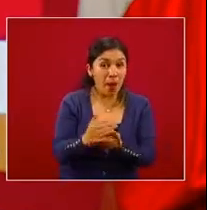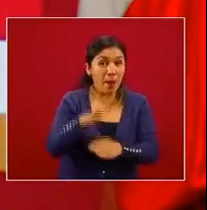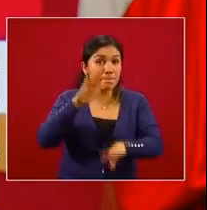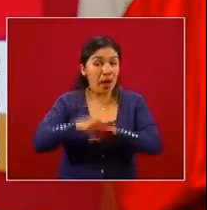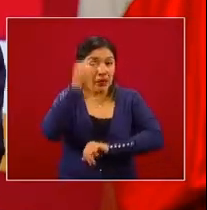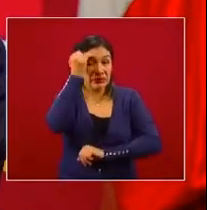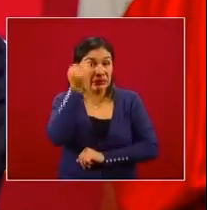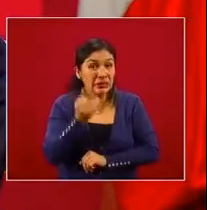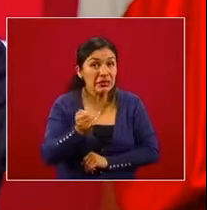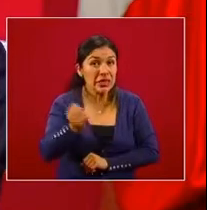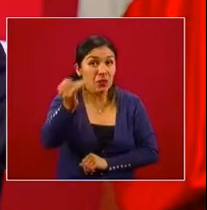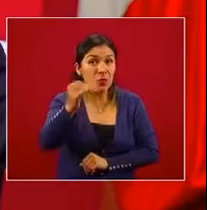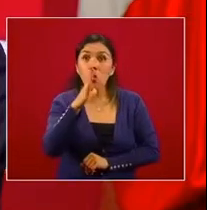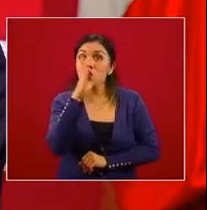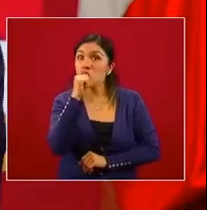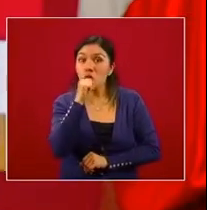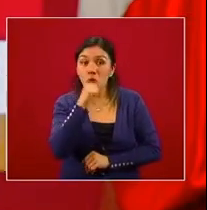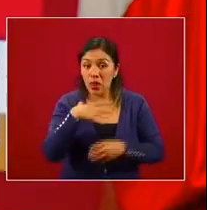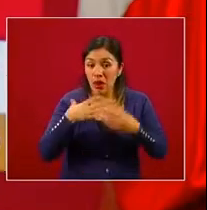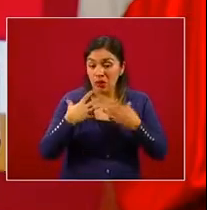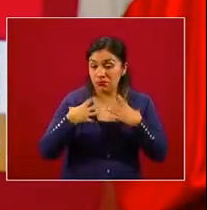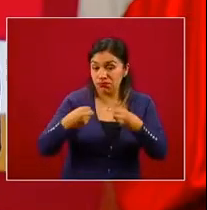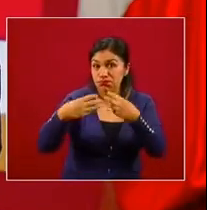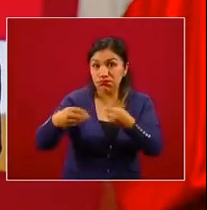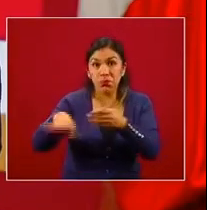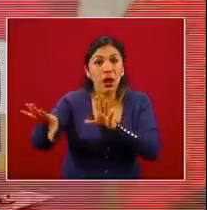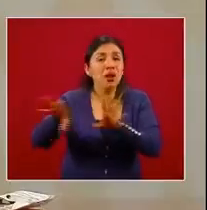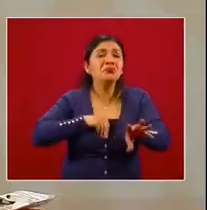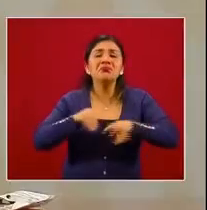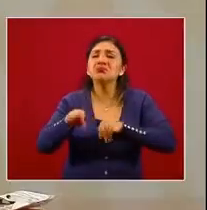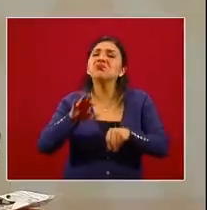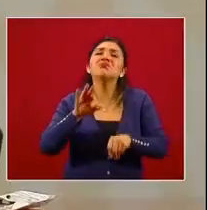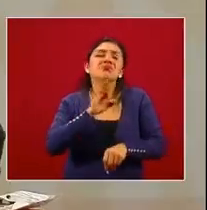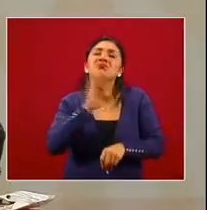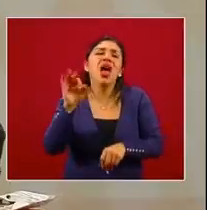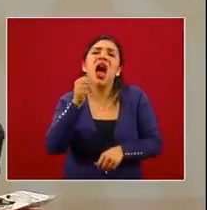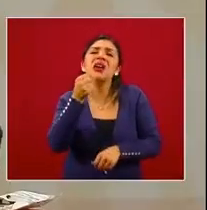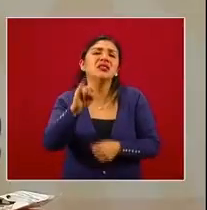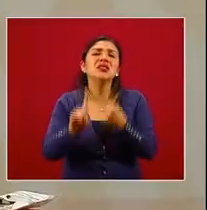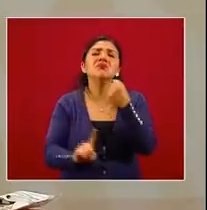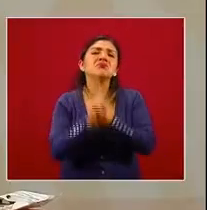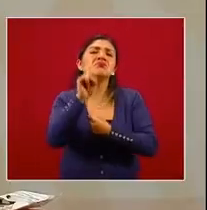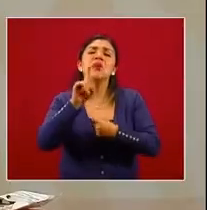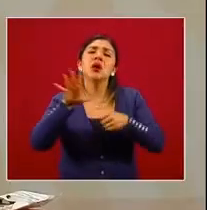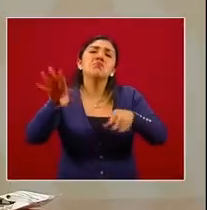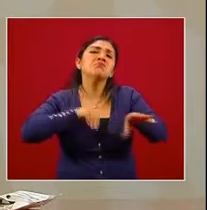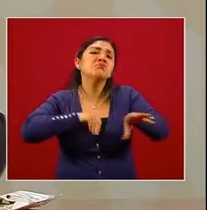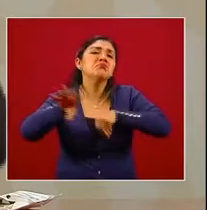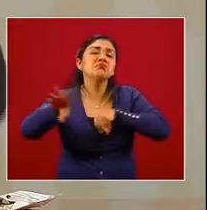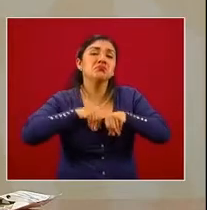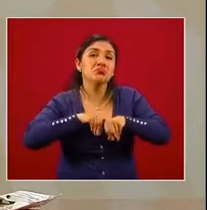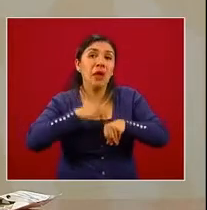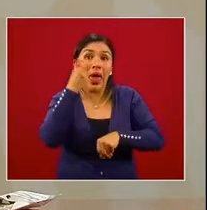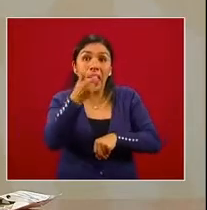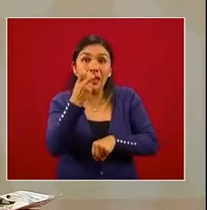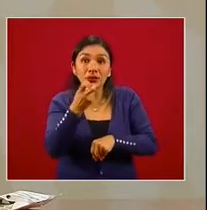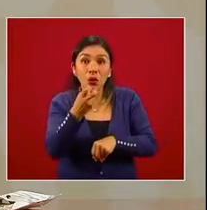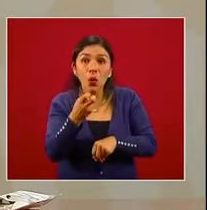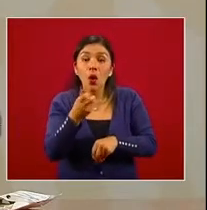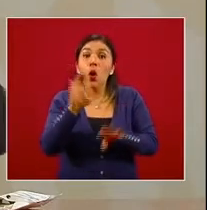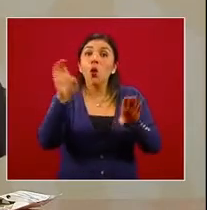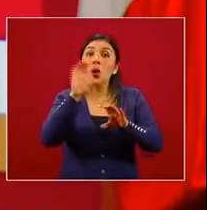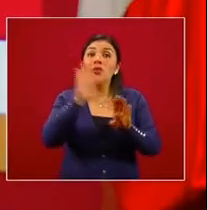their mobility, we are not saying they're going to avoid the pandemic. They're going to get hit with the pandemic, but